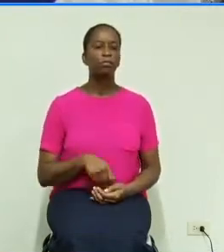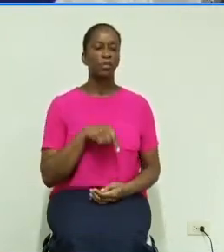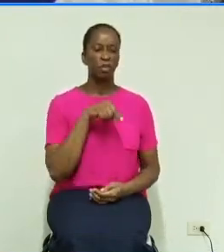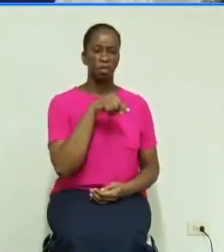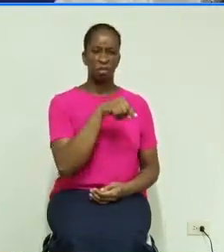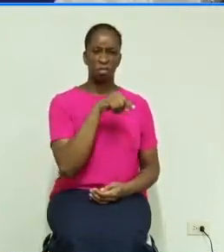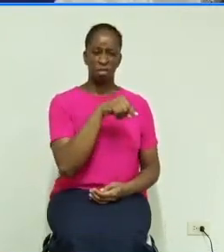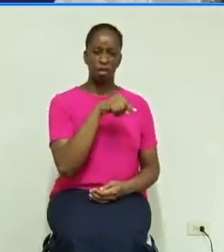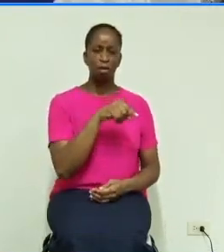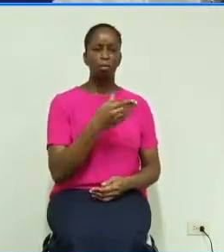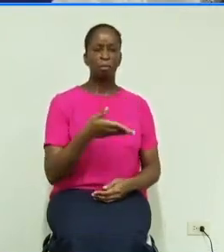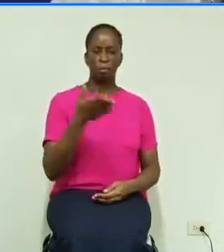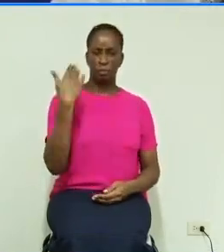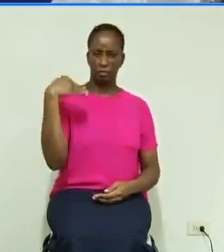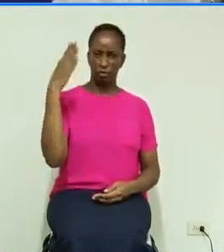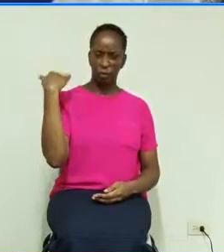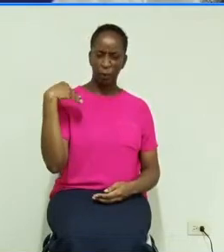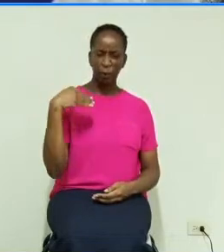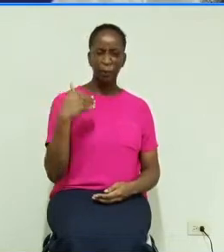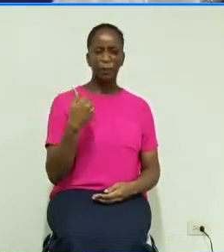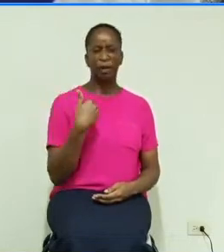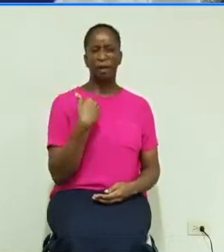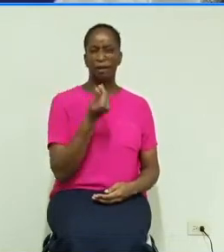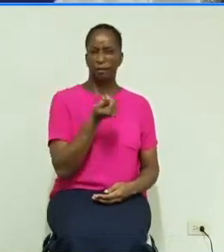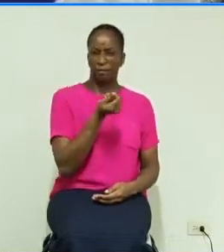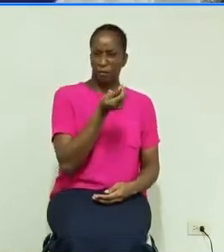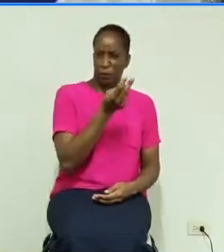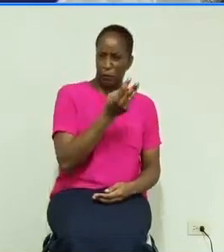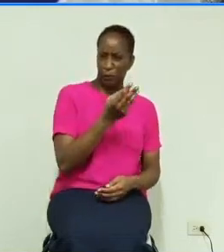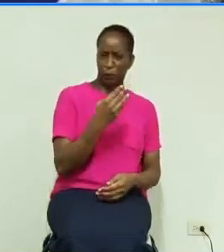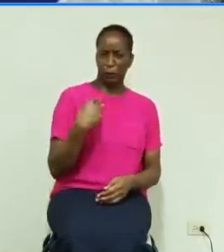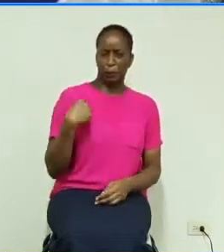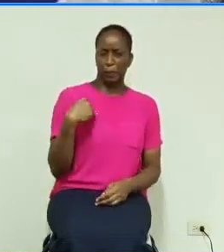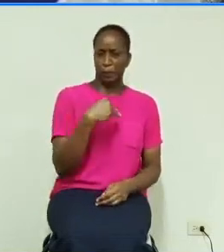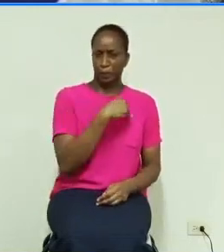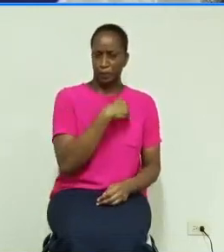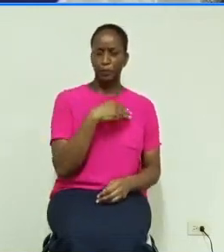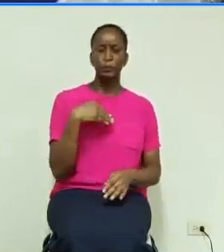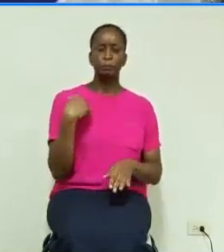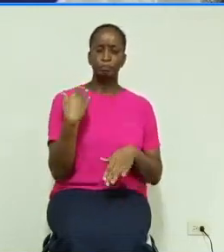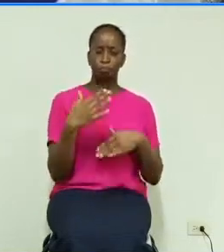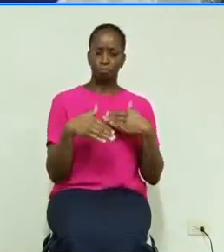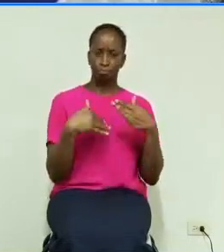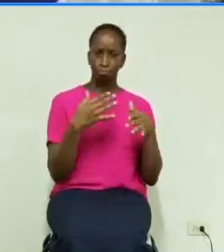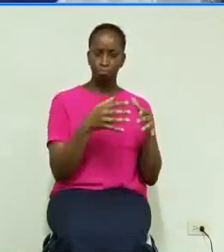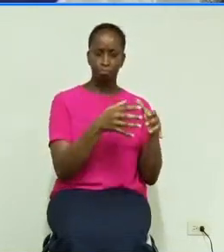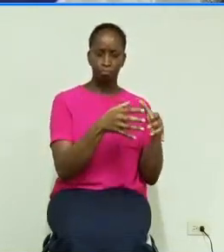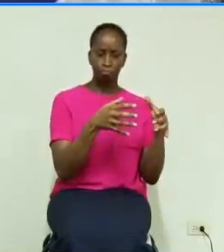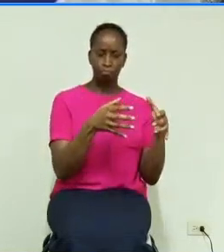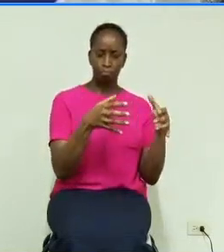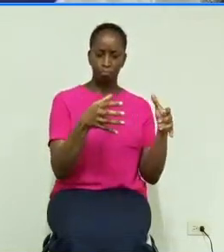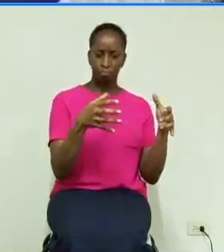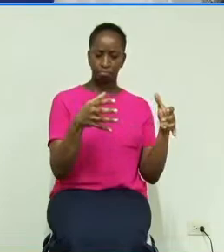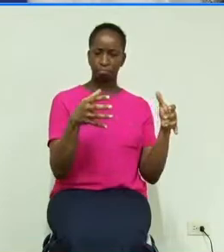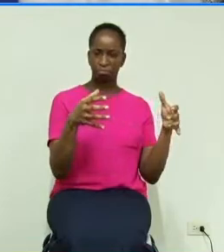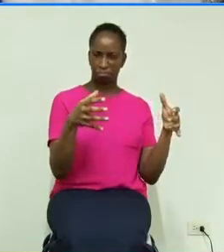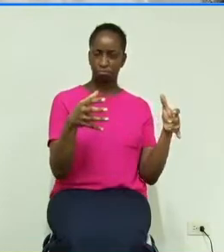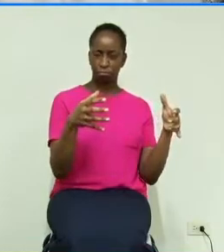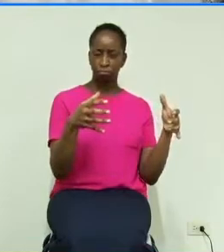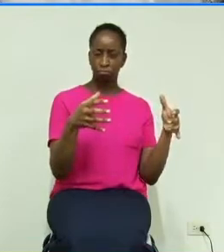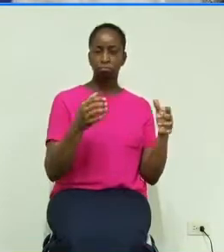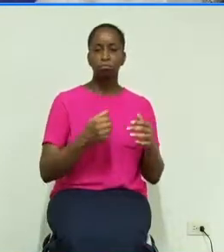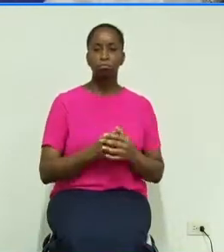time, and in 1964, it was increased to 21.